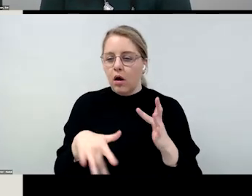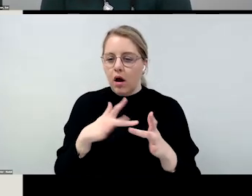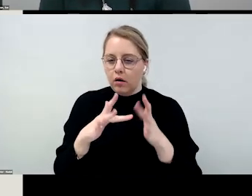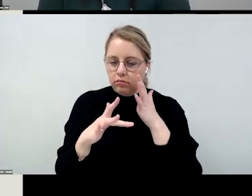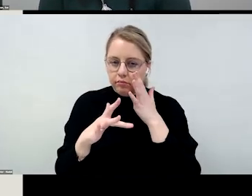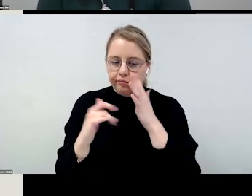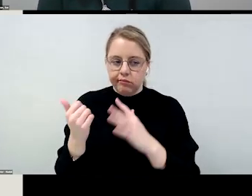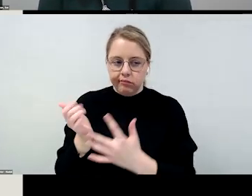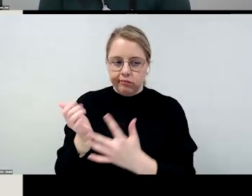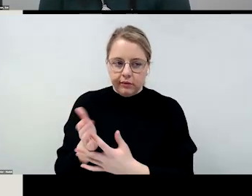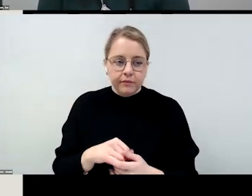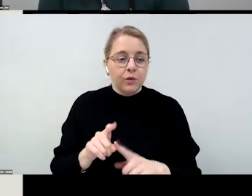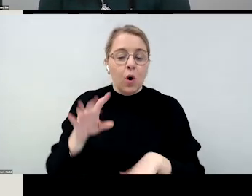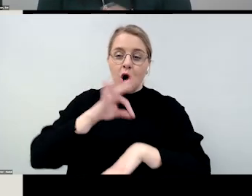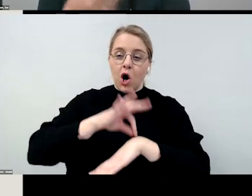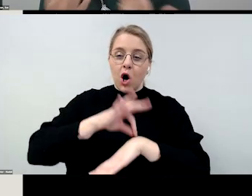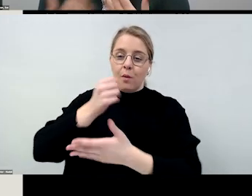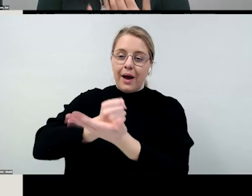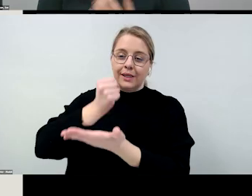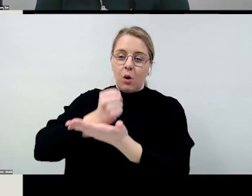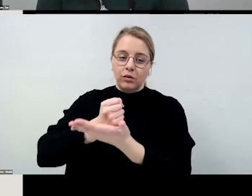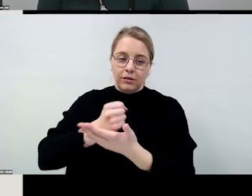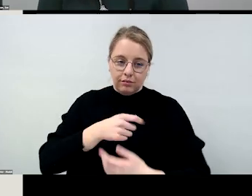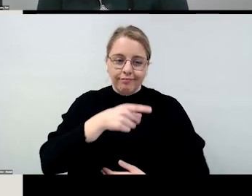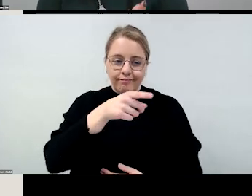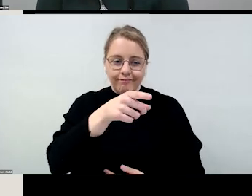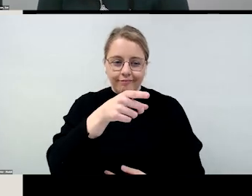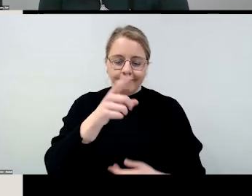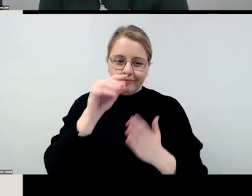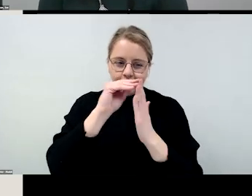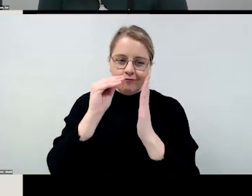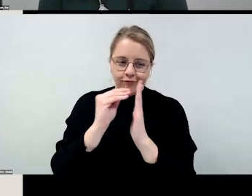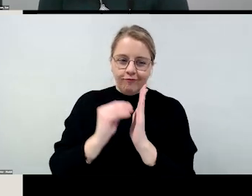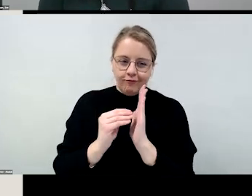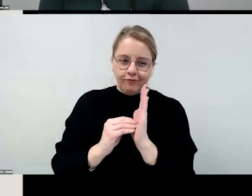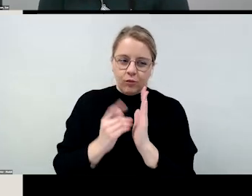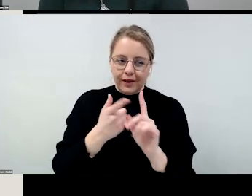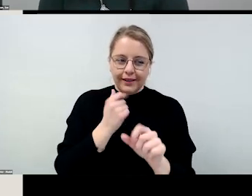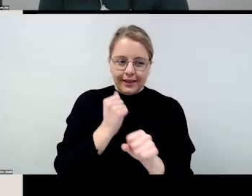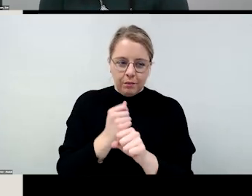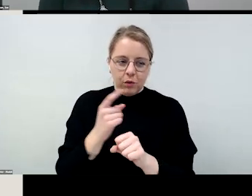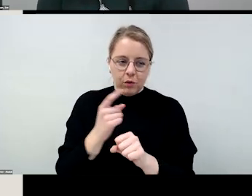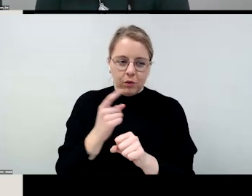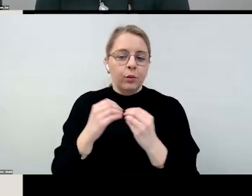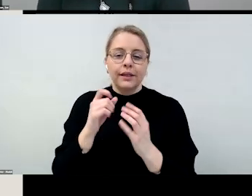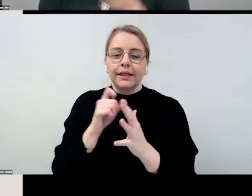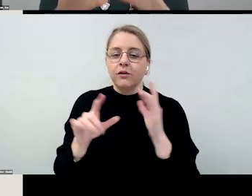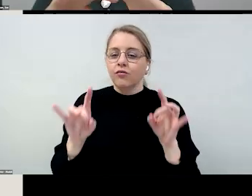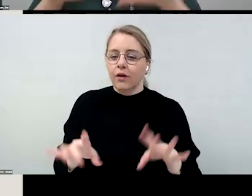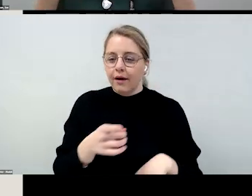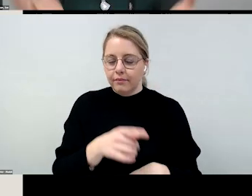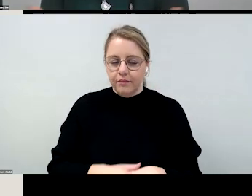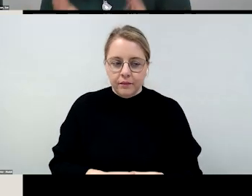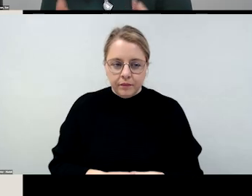Similarly, hospital passports can often be used by people to support that communication. This is an example from Women with Disabilities Australia. And